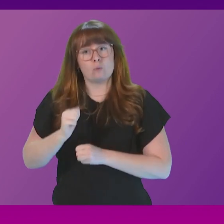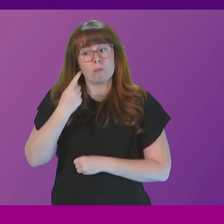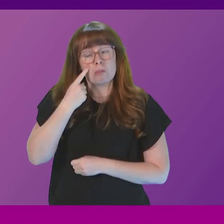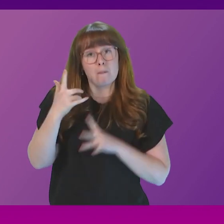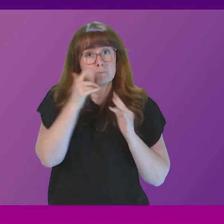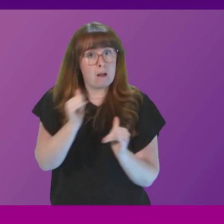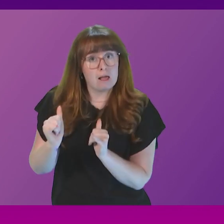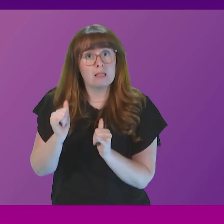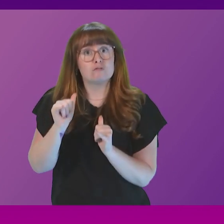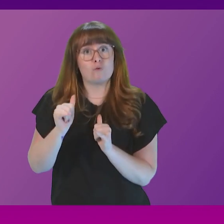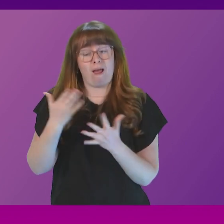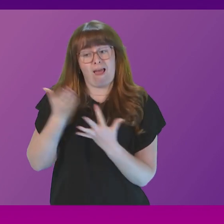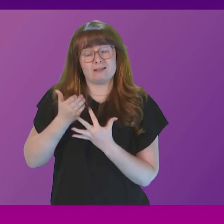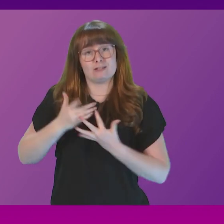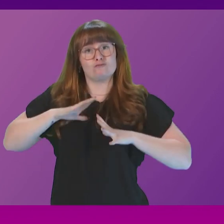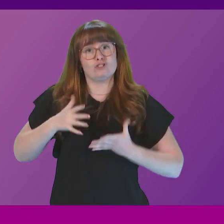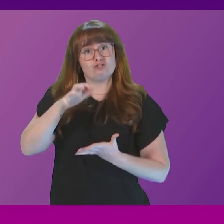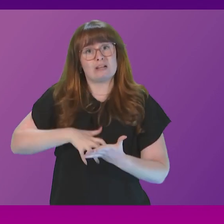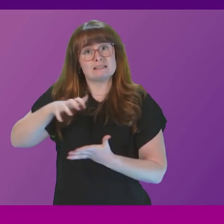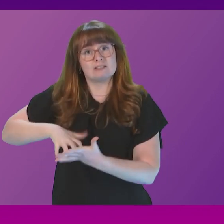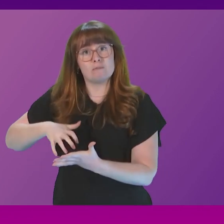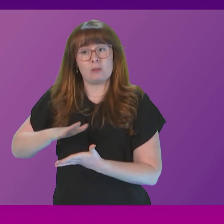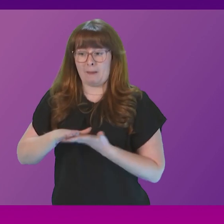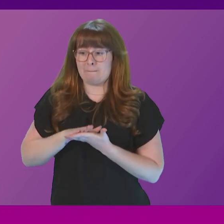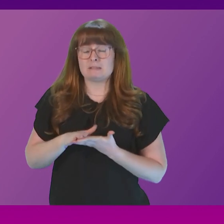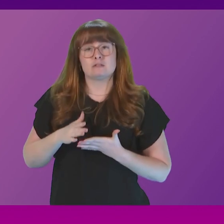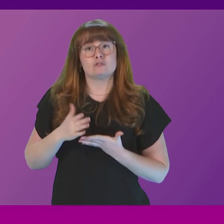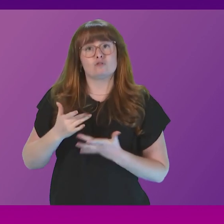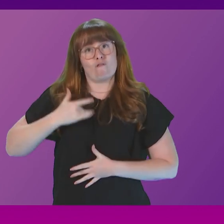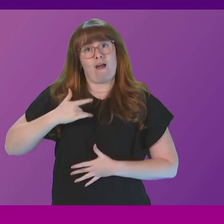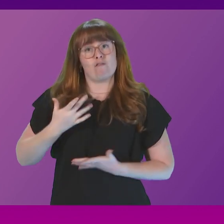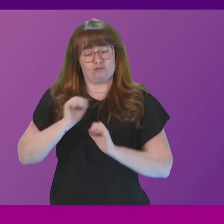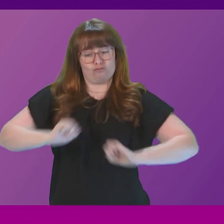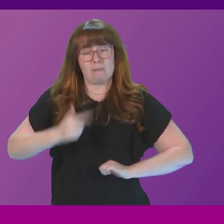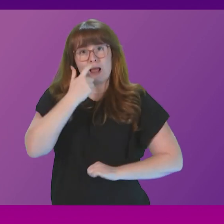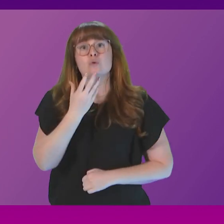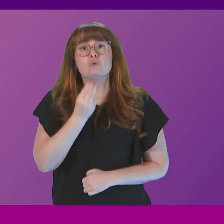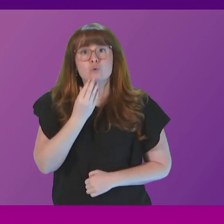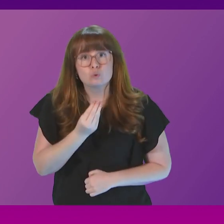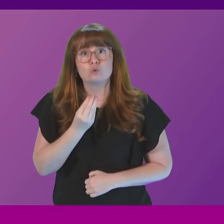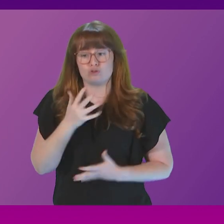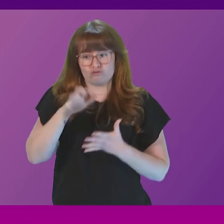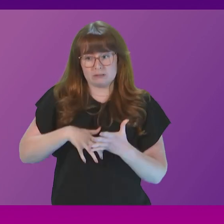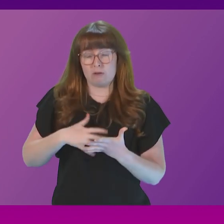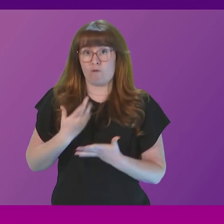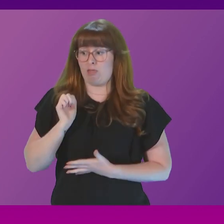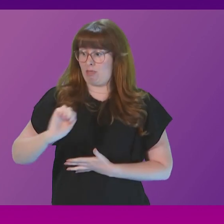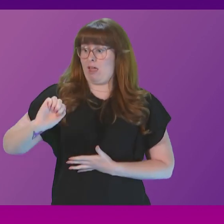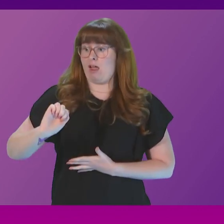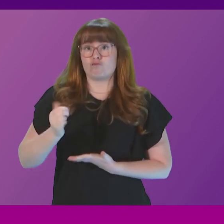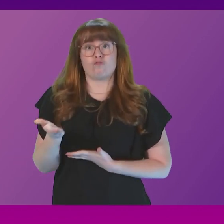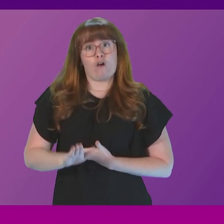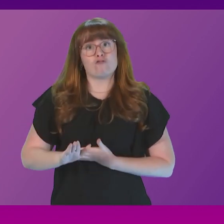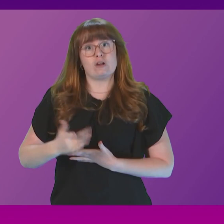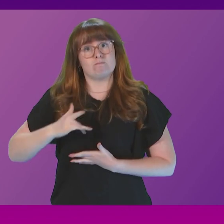for accessing free transcripts so that survivors of rape can use these transcripts either as part of their